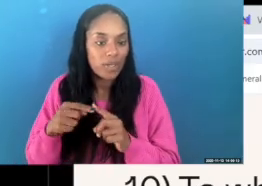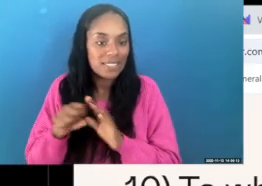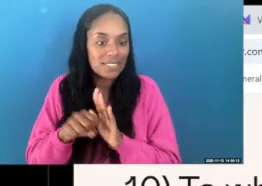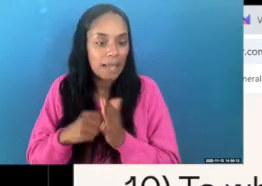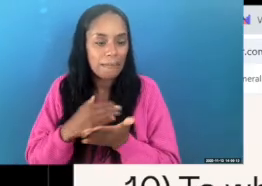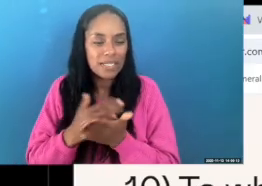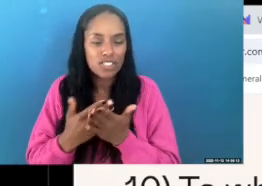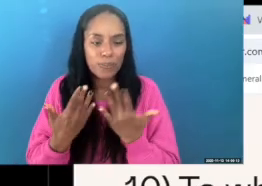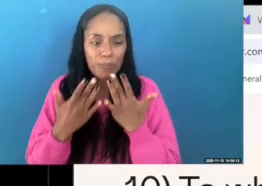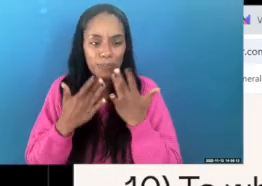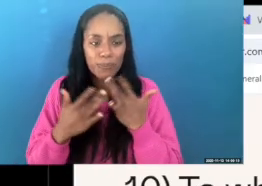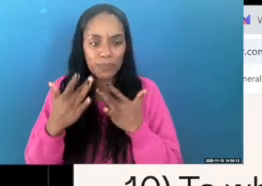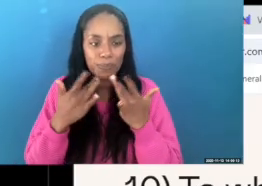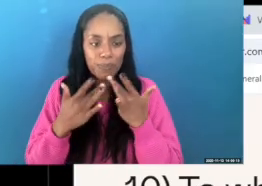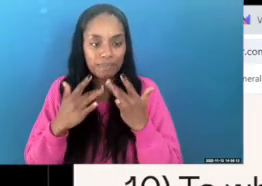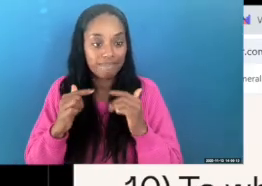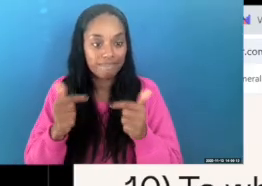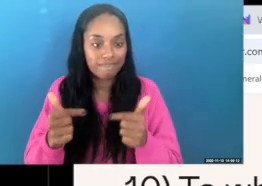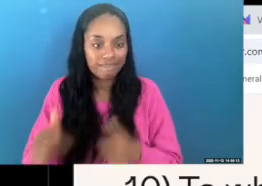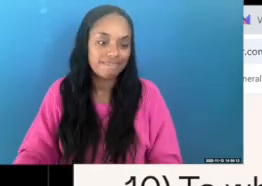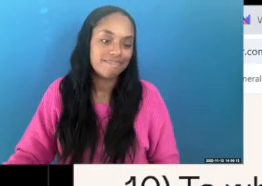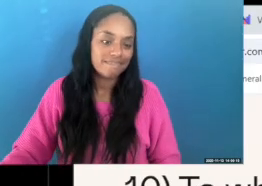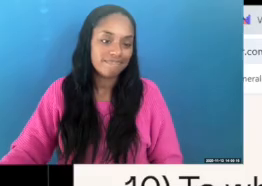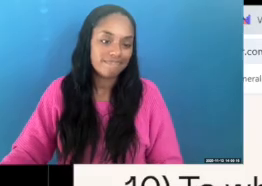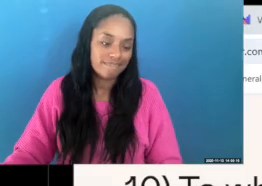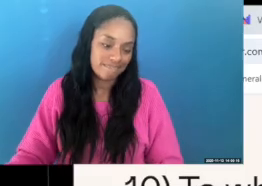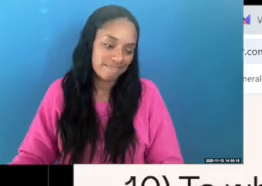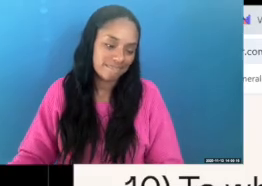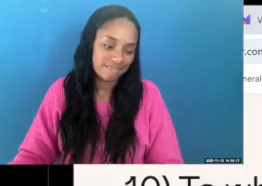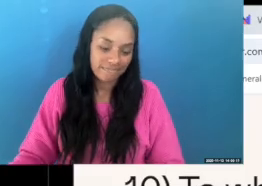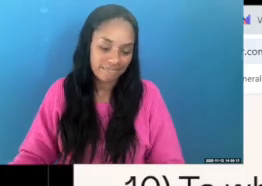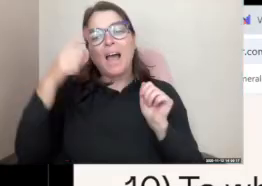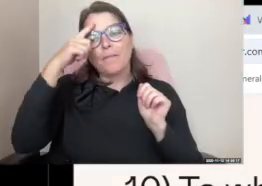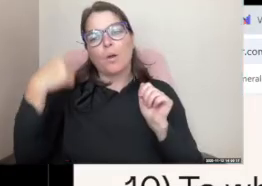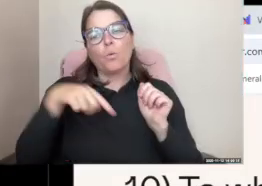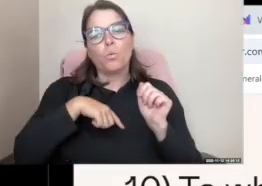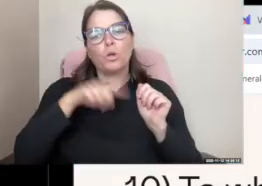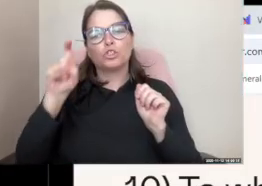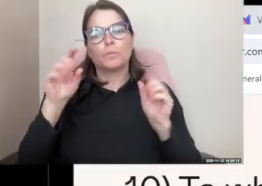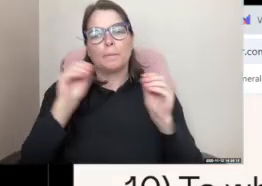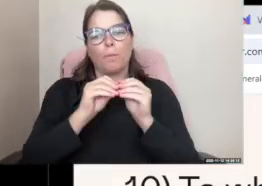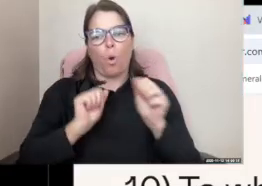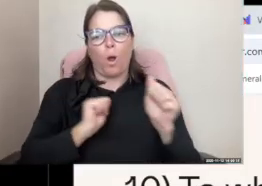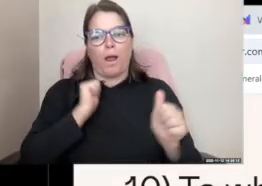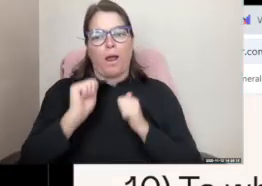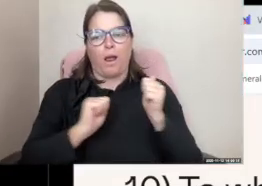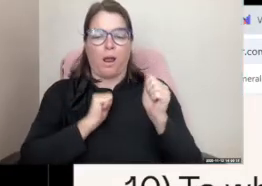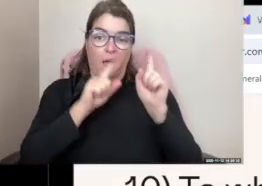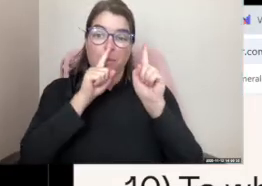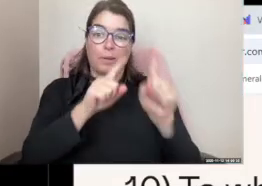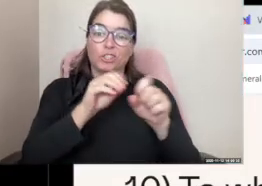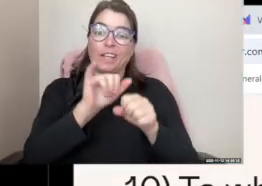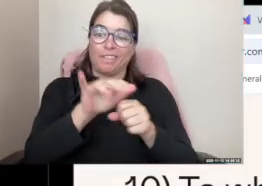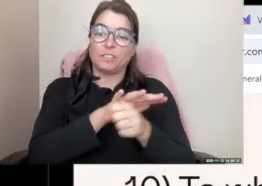continue to invest in these technologies. And I know these are it's difficult at a time when